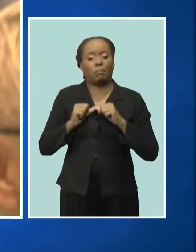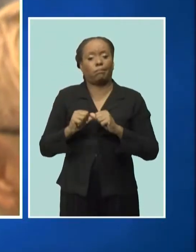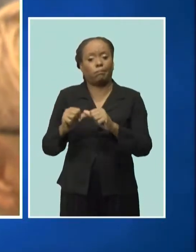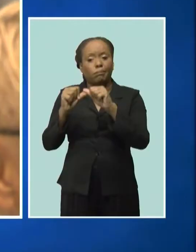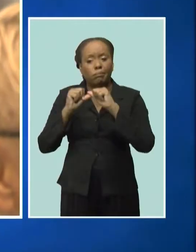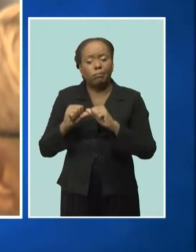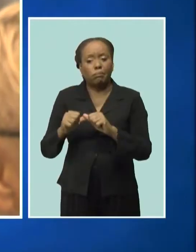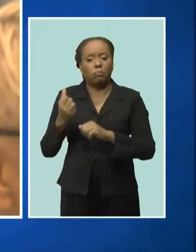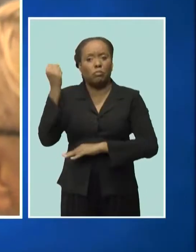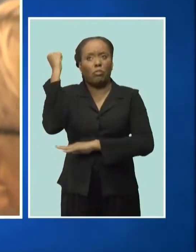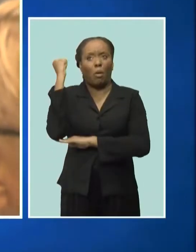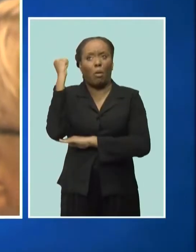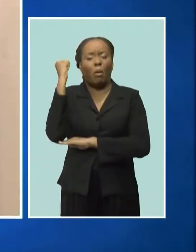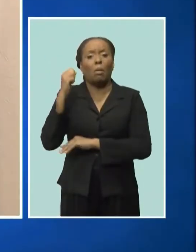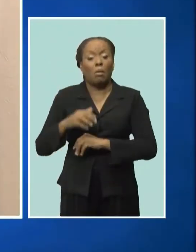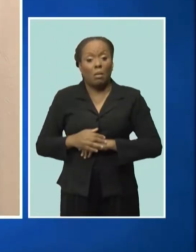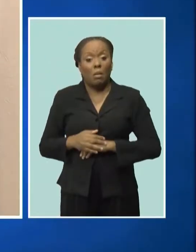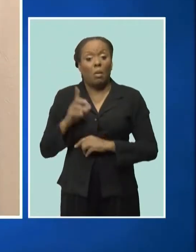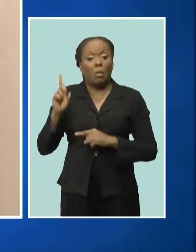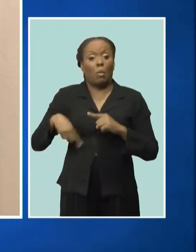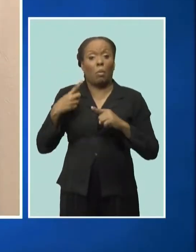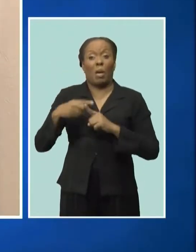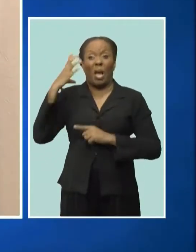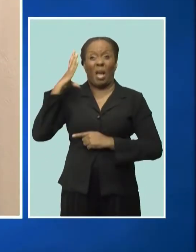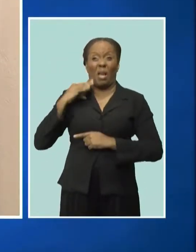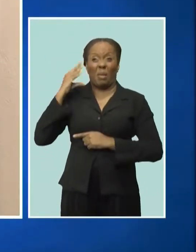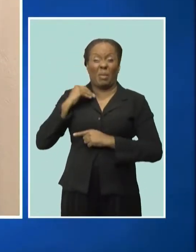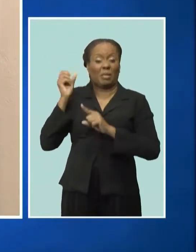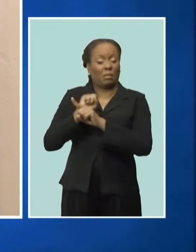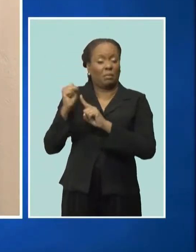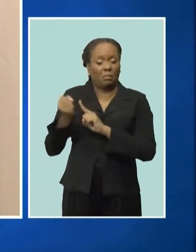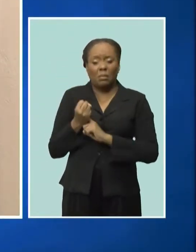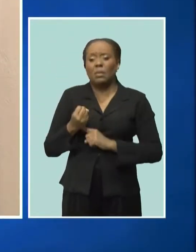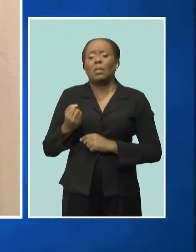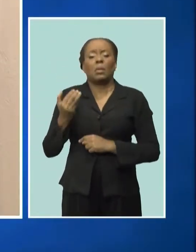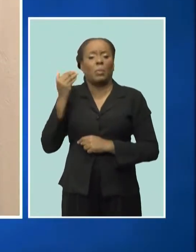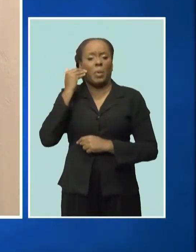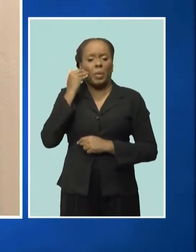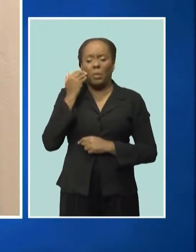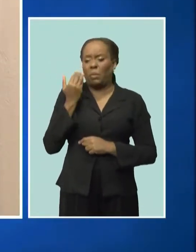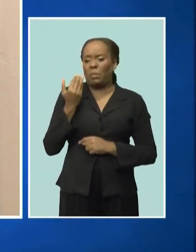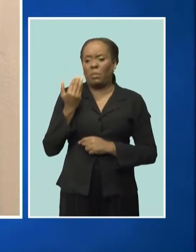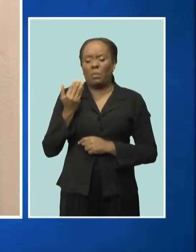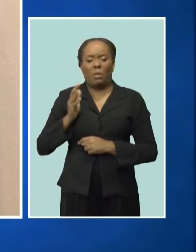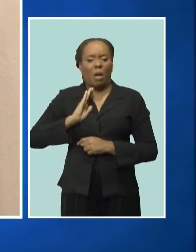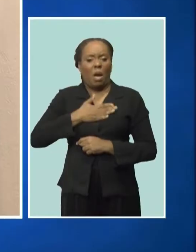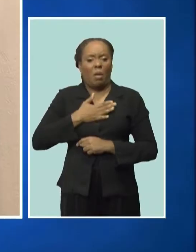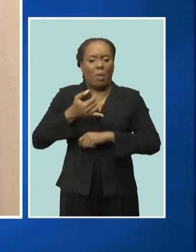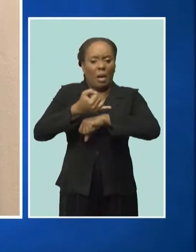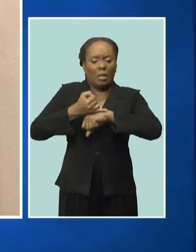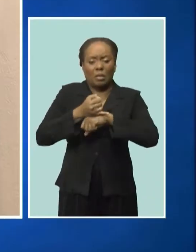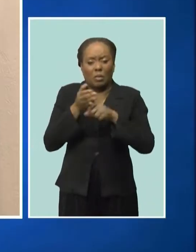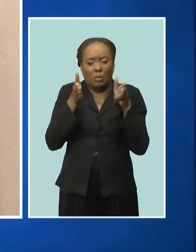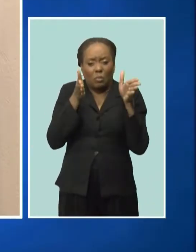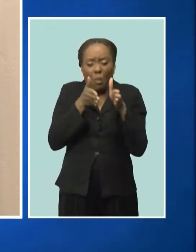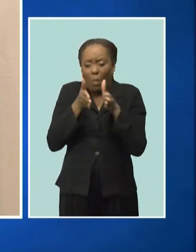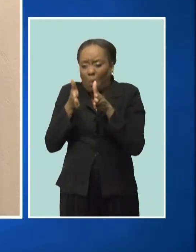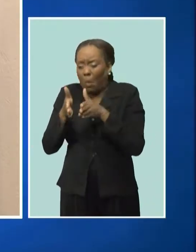of such circumstances, it is easy to be consumed by the limitation of our smallness and what is not